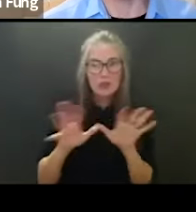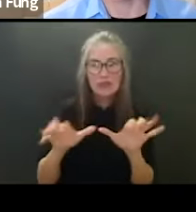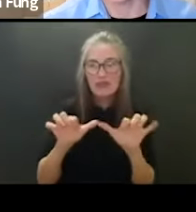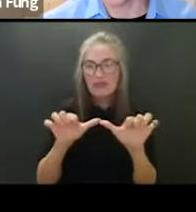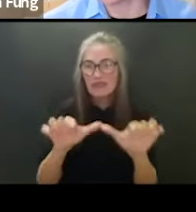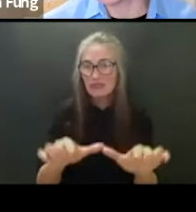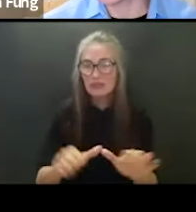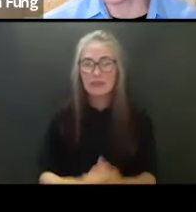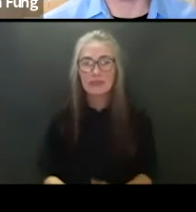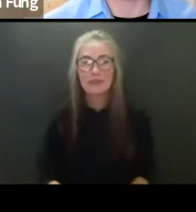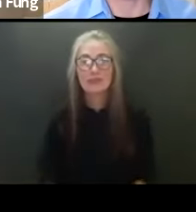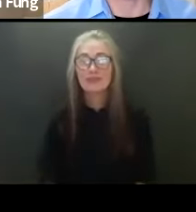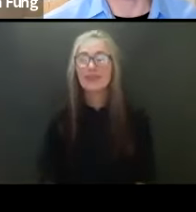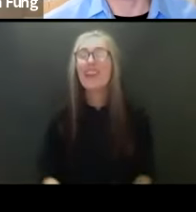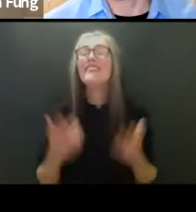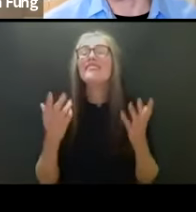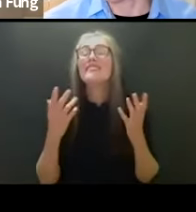So those are the poll results.